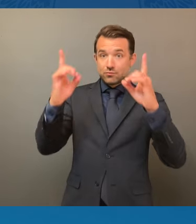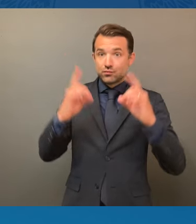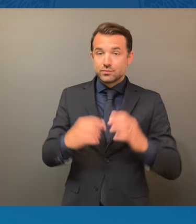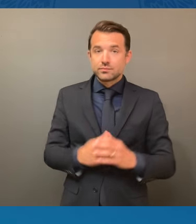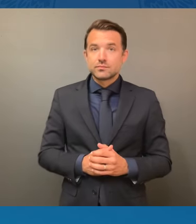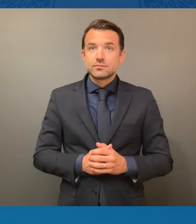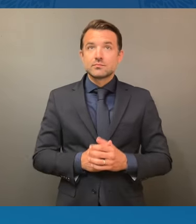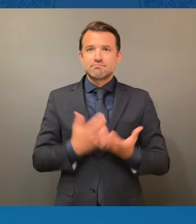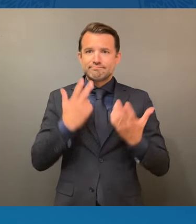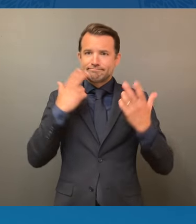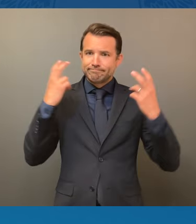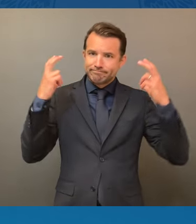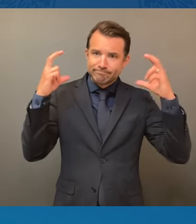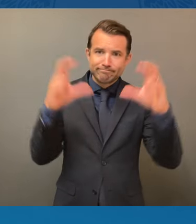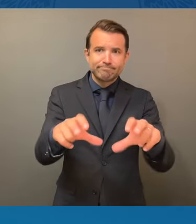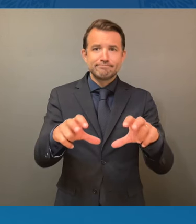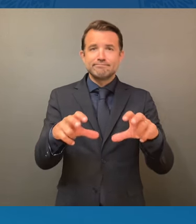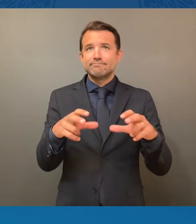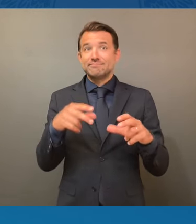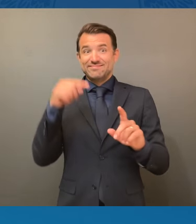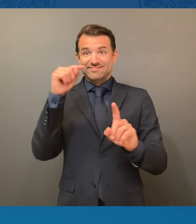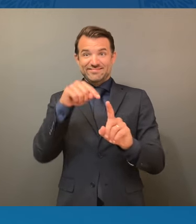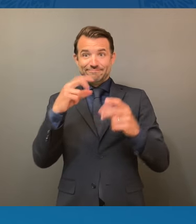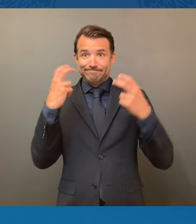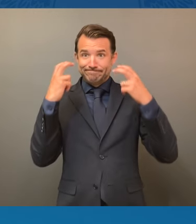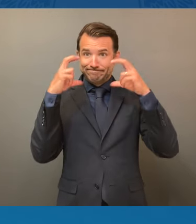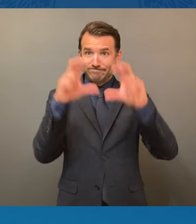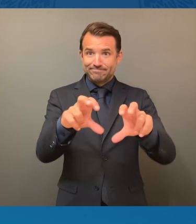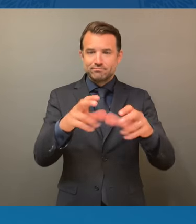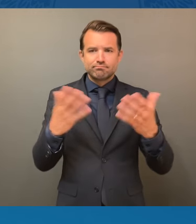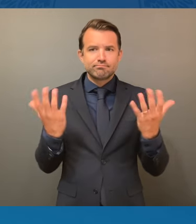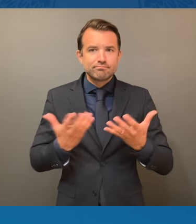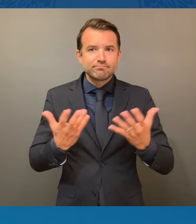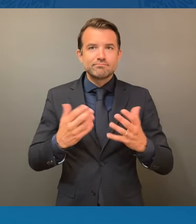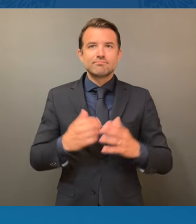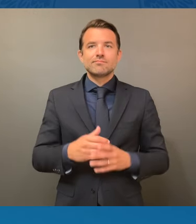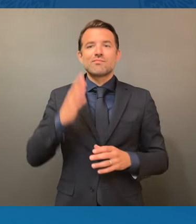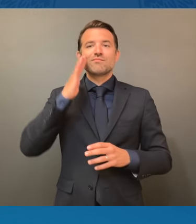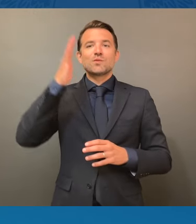really investing in the future of our nation.